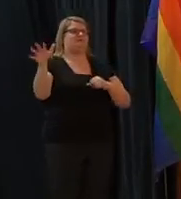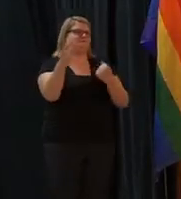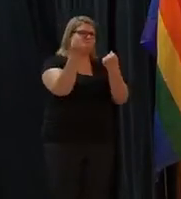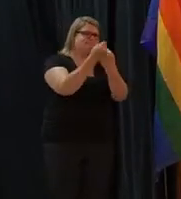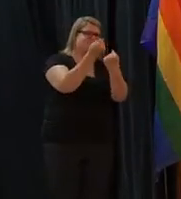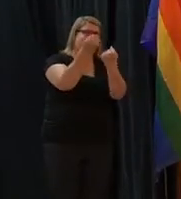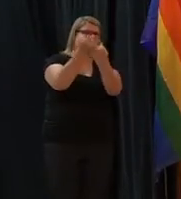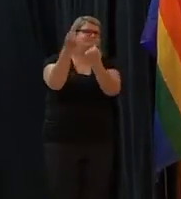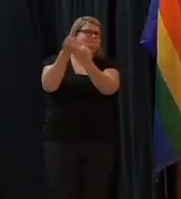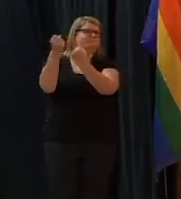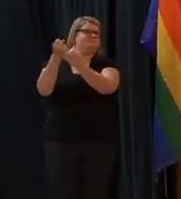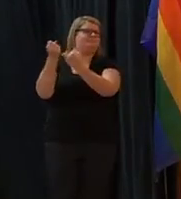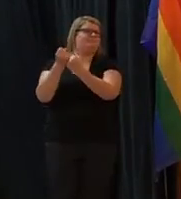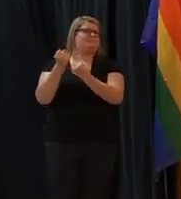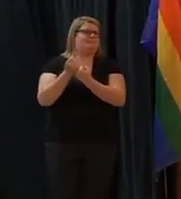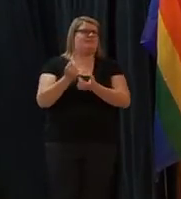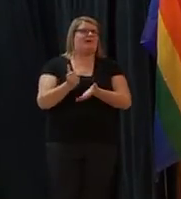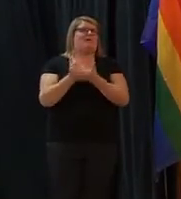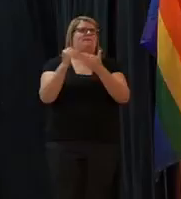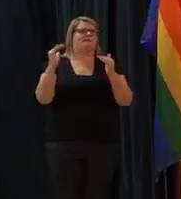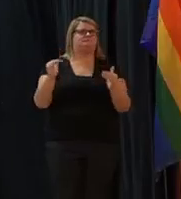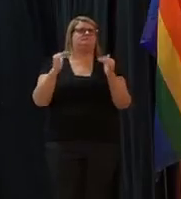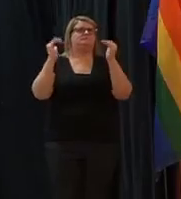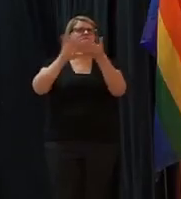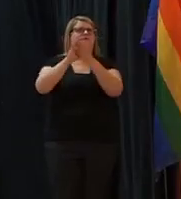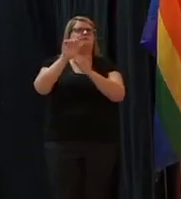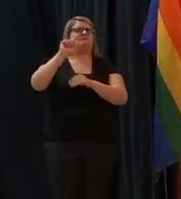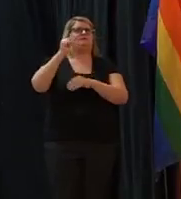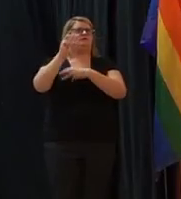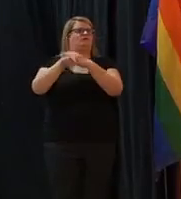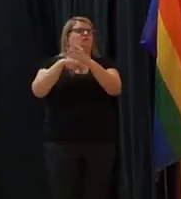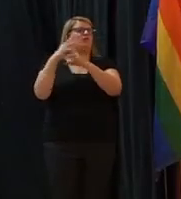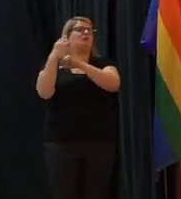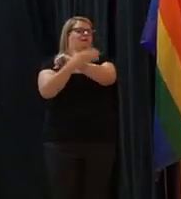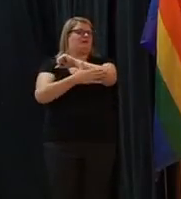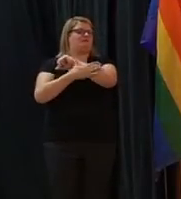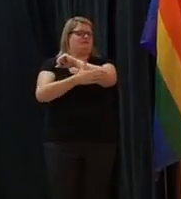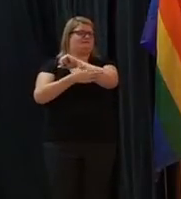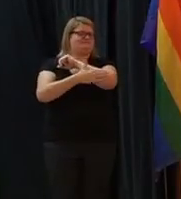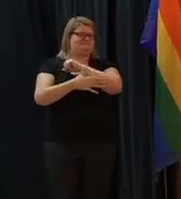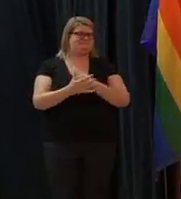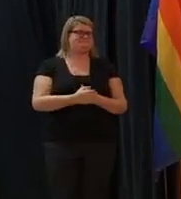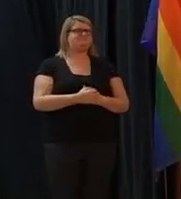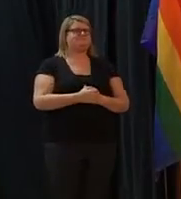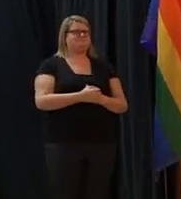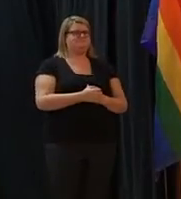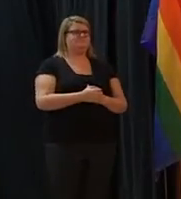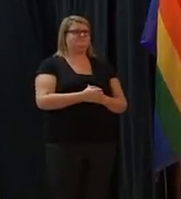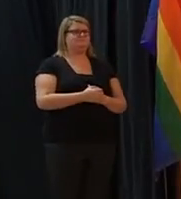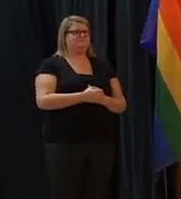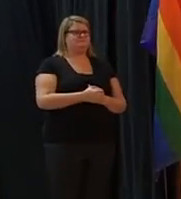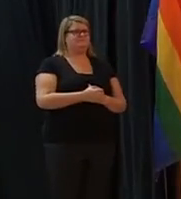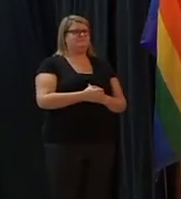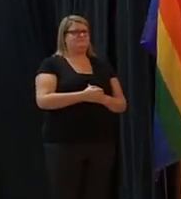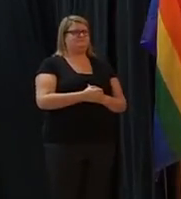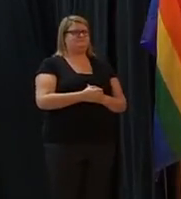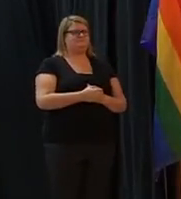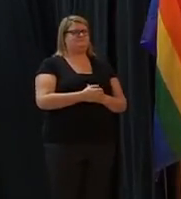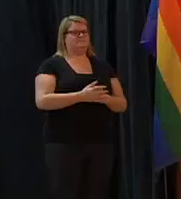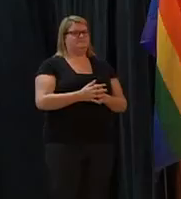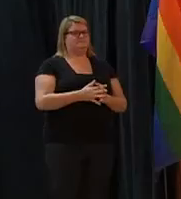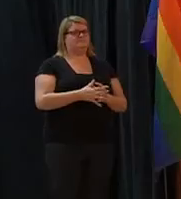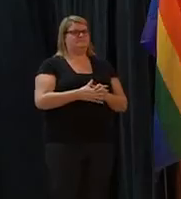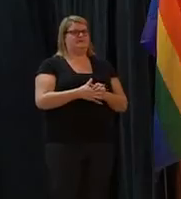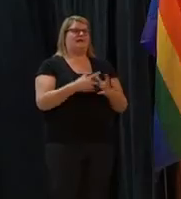development to become a first world countries. How you can help us. And I've been saying this during all these